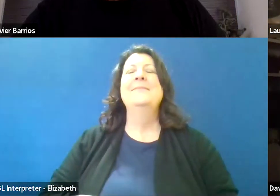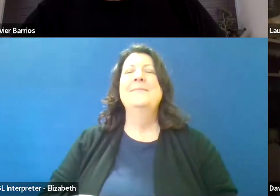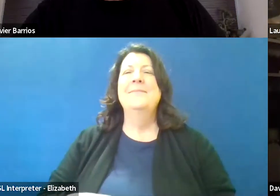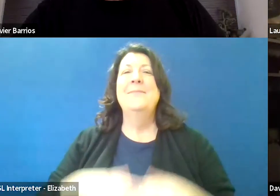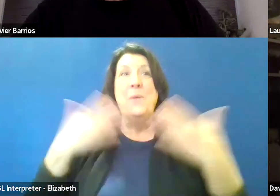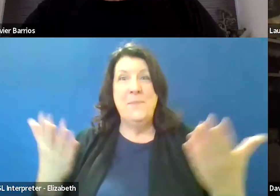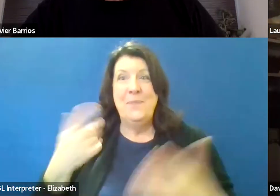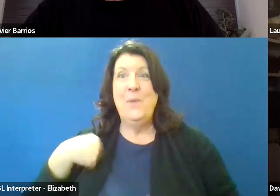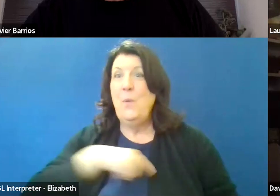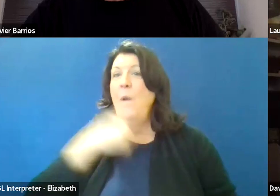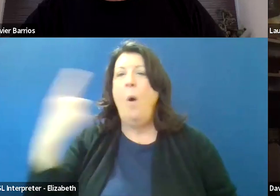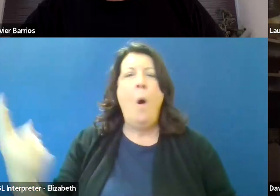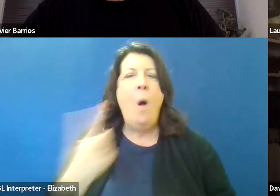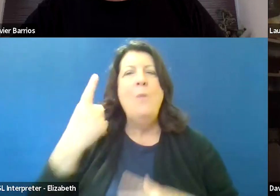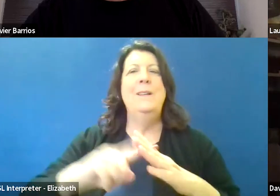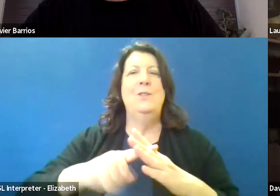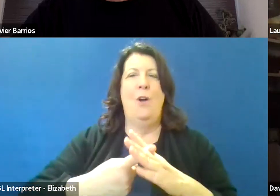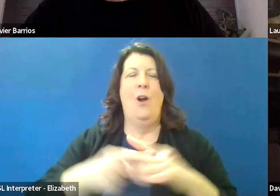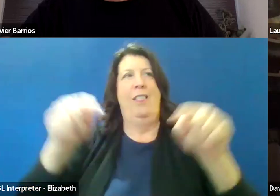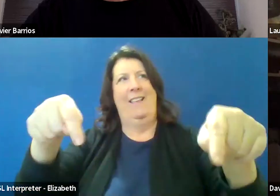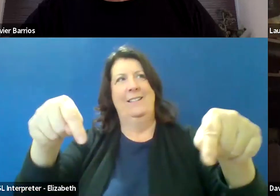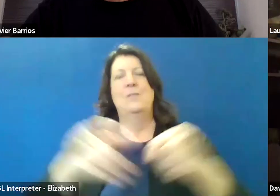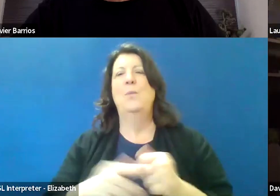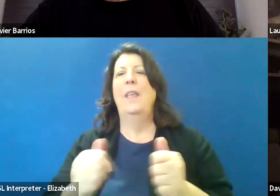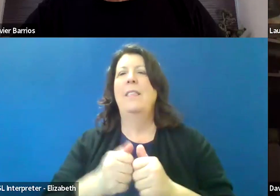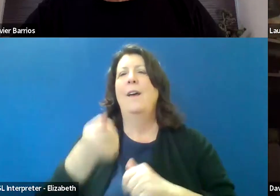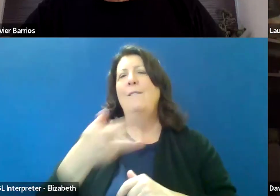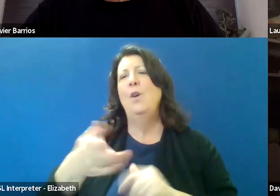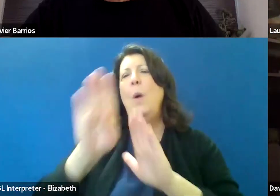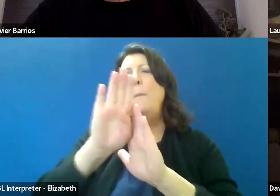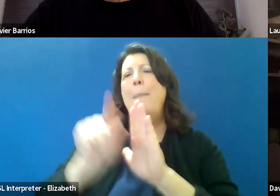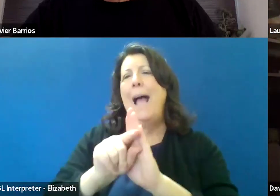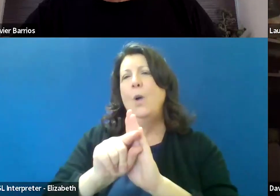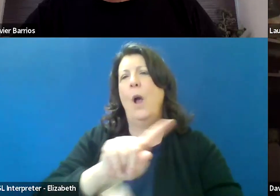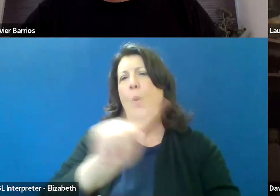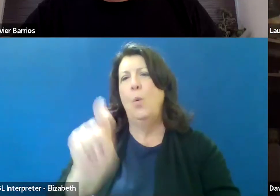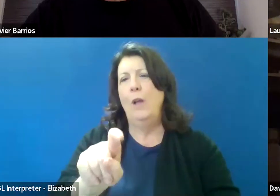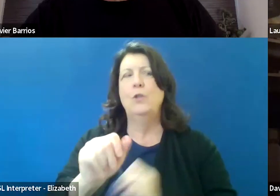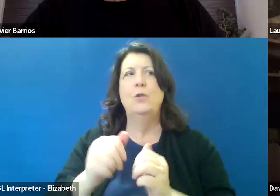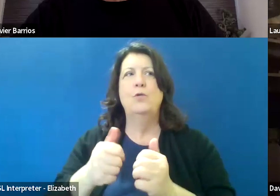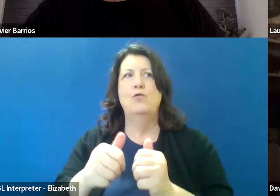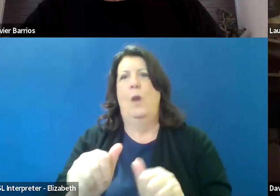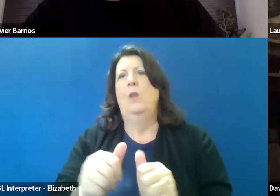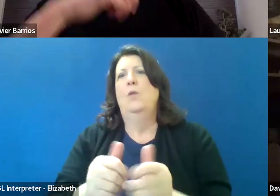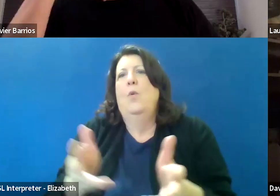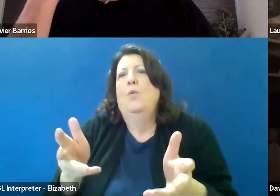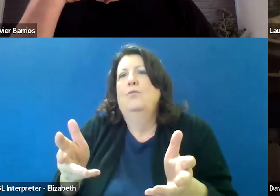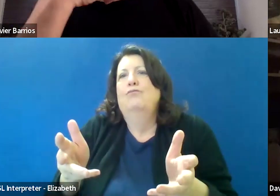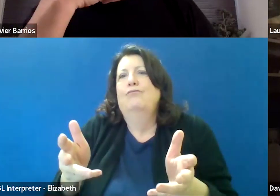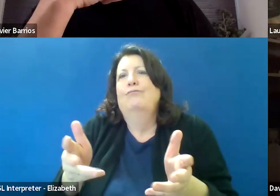So we always start this with a few background questions just to get us into it.